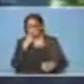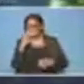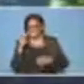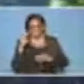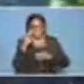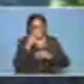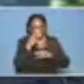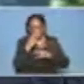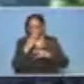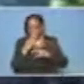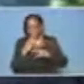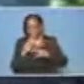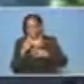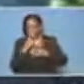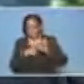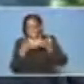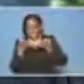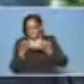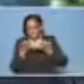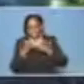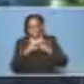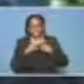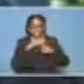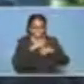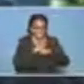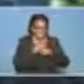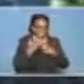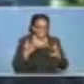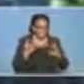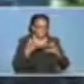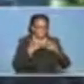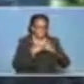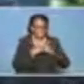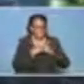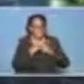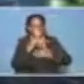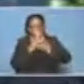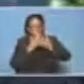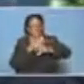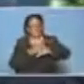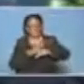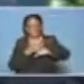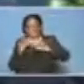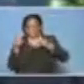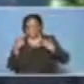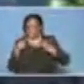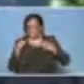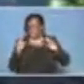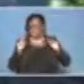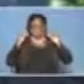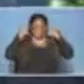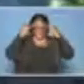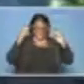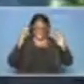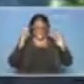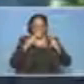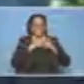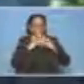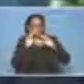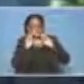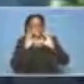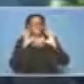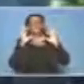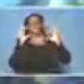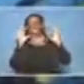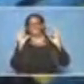seen a piece of fabric that I want to create something with. So sometimes you come with no idea, and you come in here and you're inspired by everything